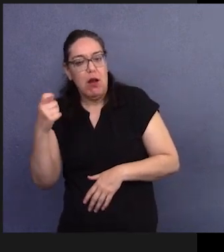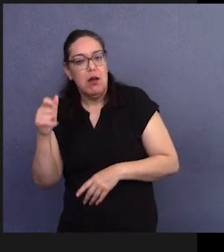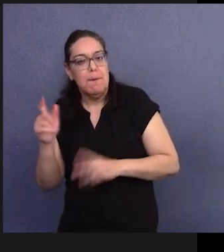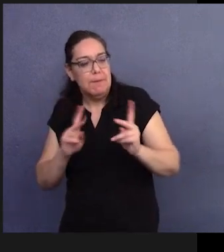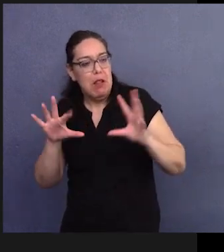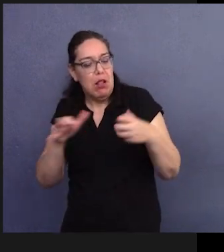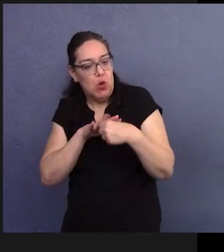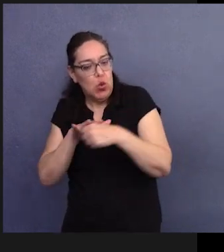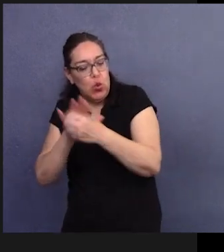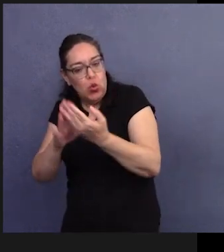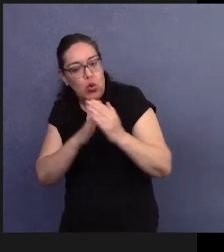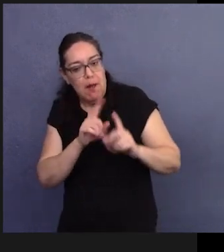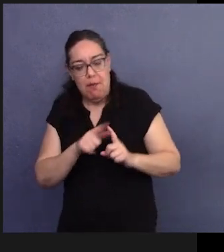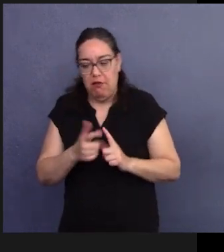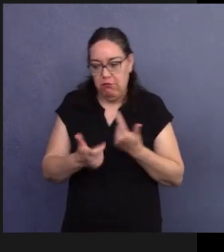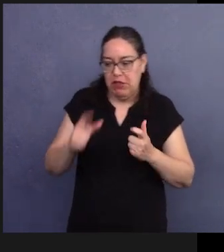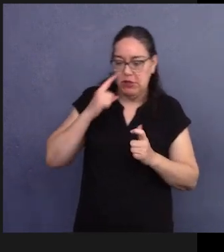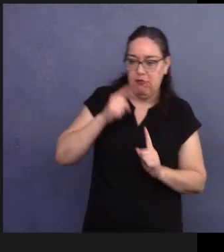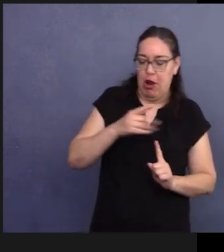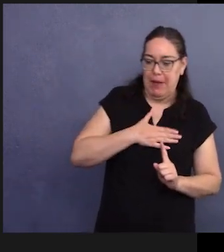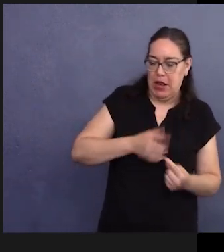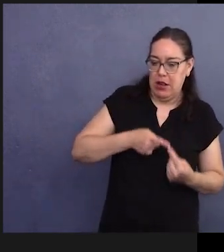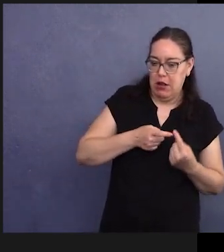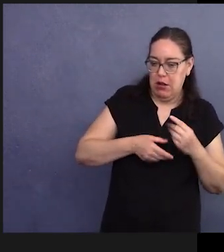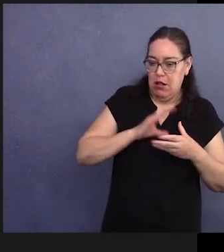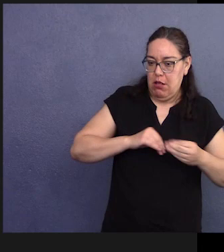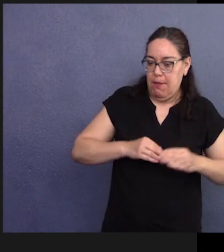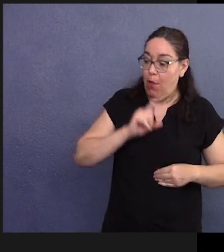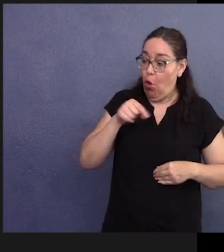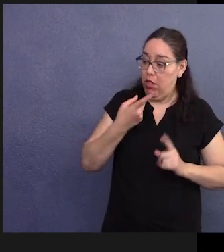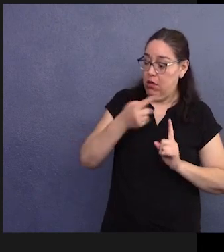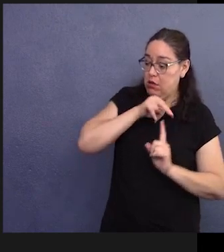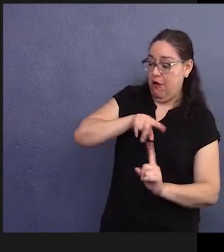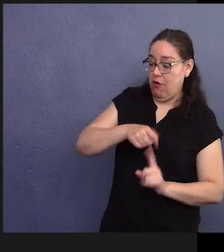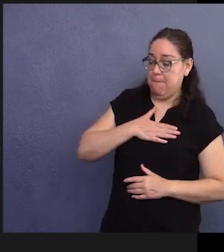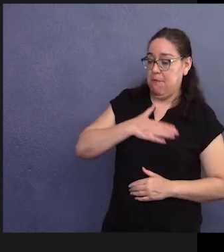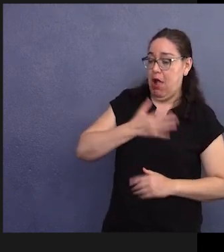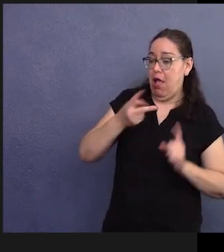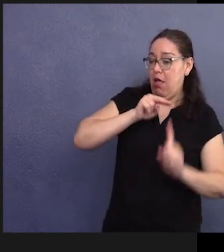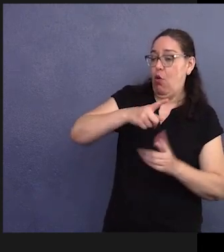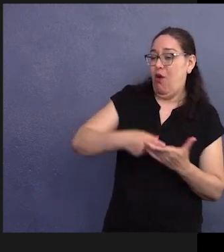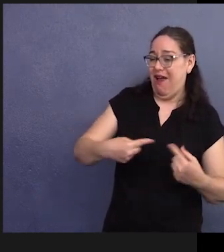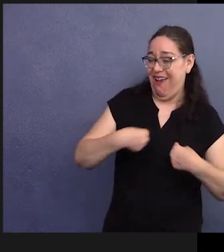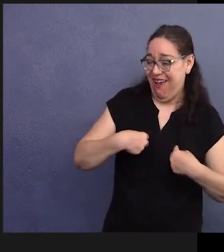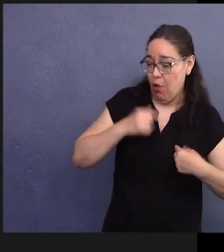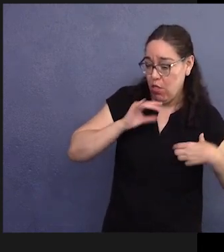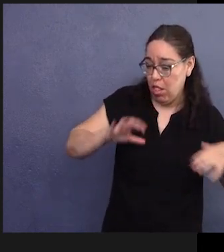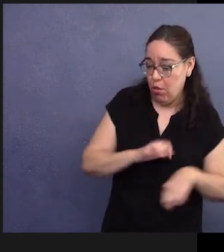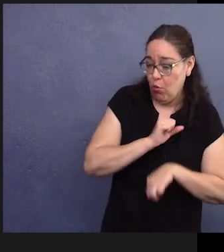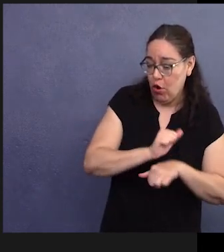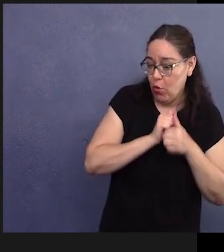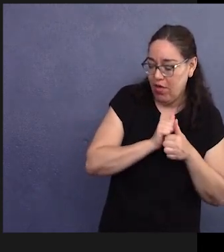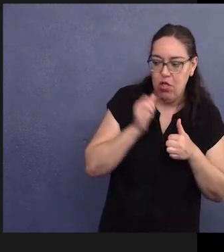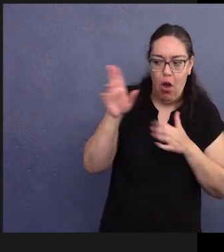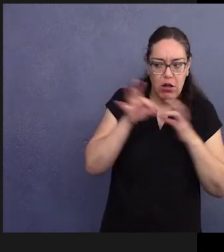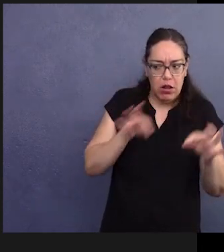in writing the narrative is, am I just supposed to be saying it from my perspective and what I'm going to be working with, or how I would be